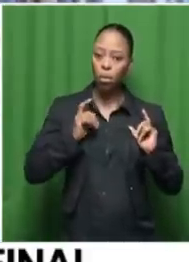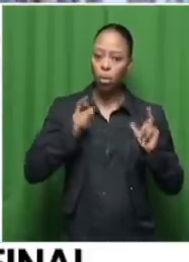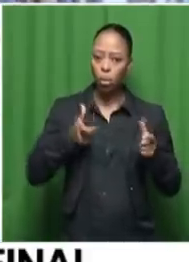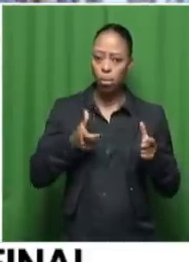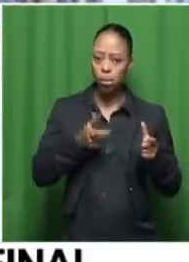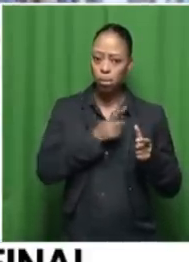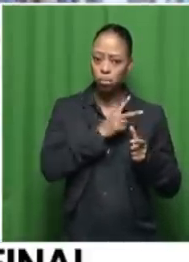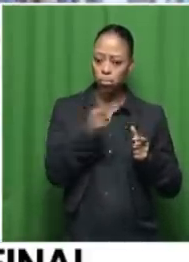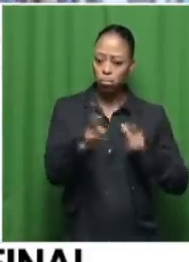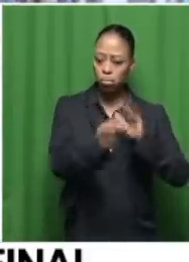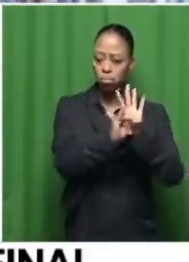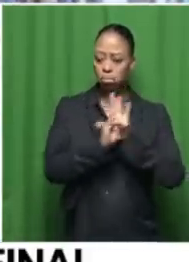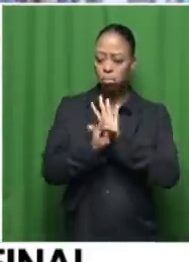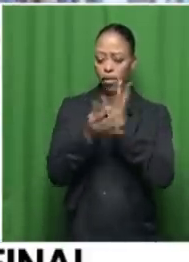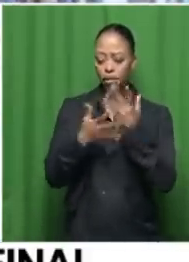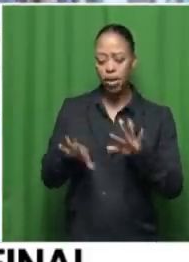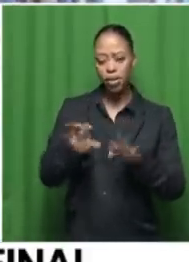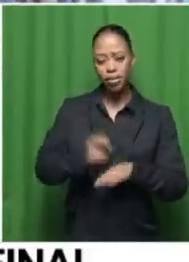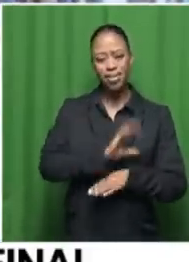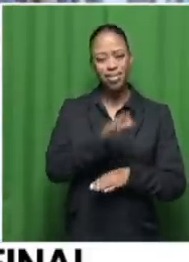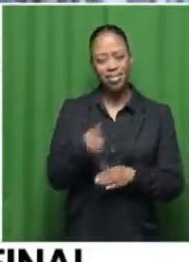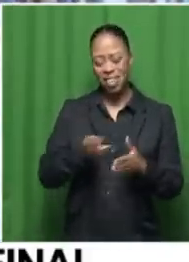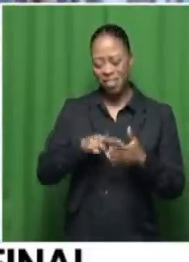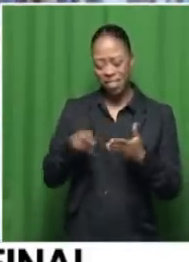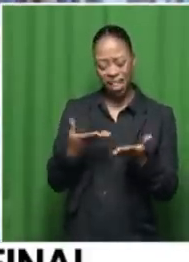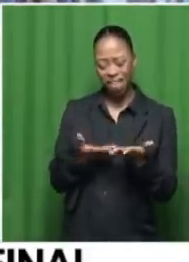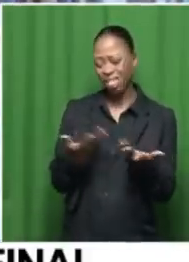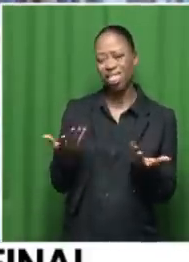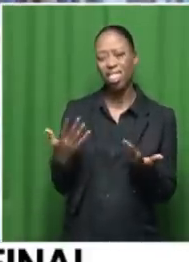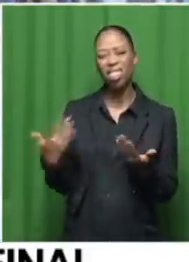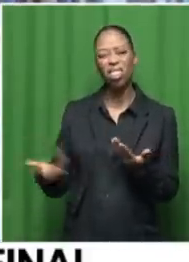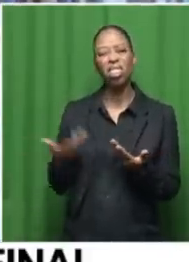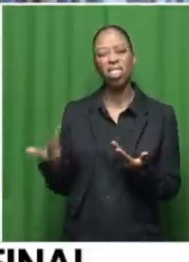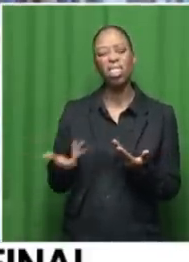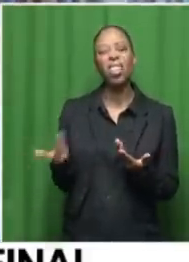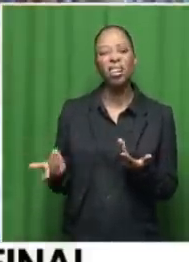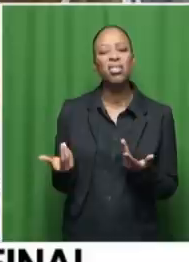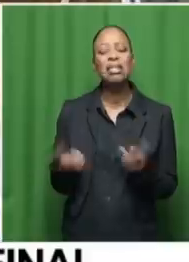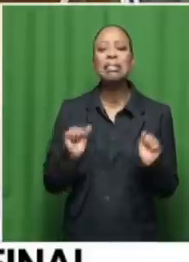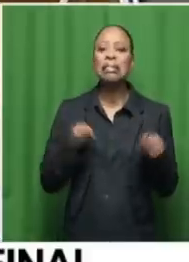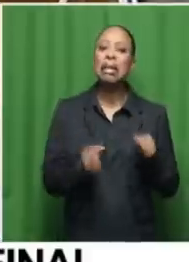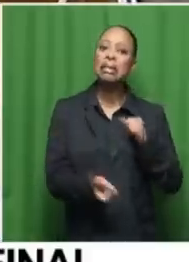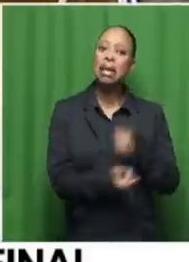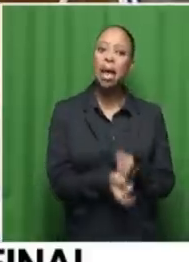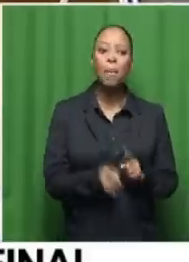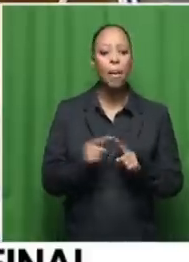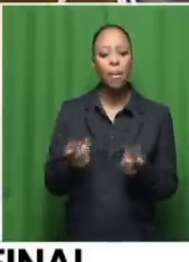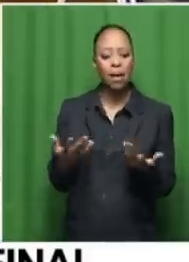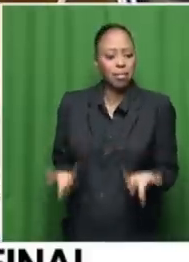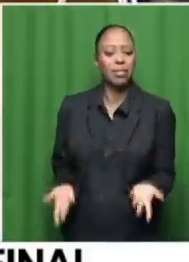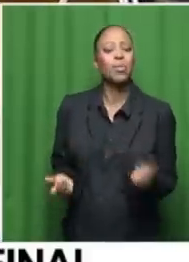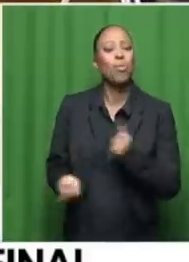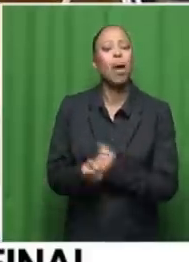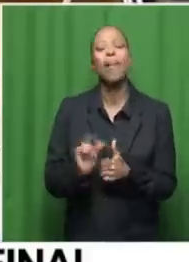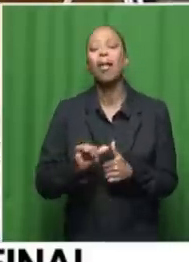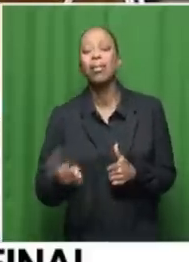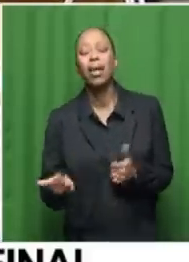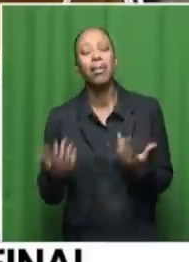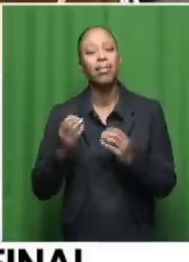South Africa have seemingly yielded not much fruit to talk about and very little